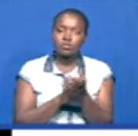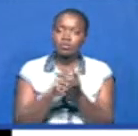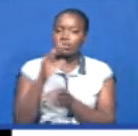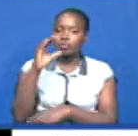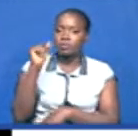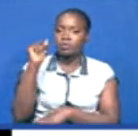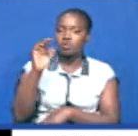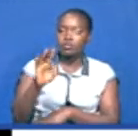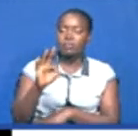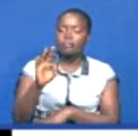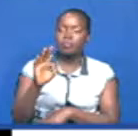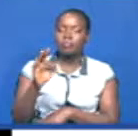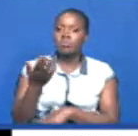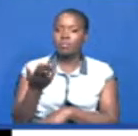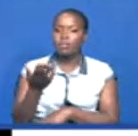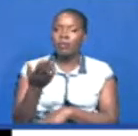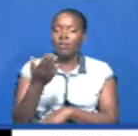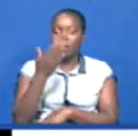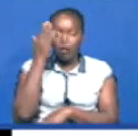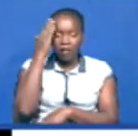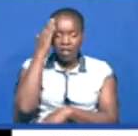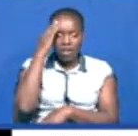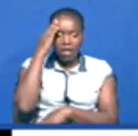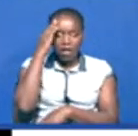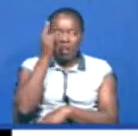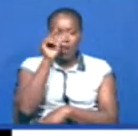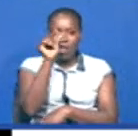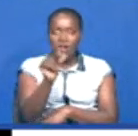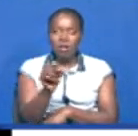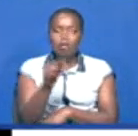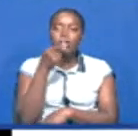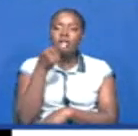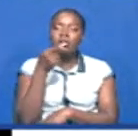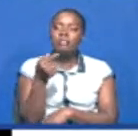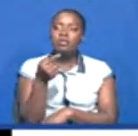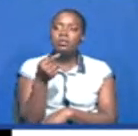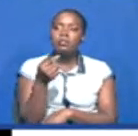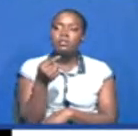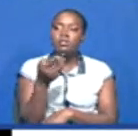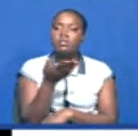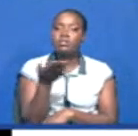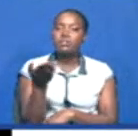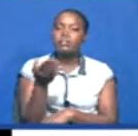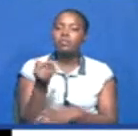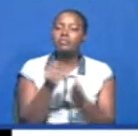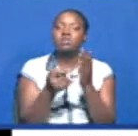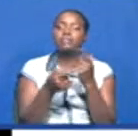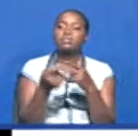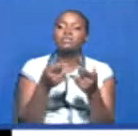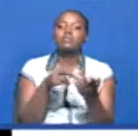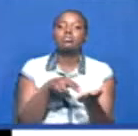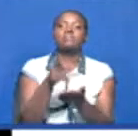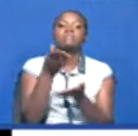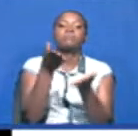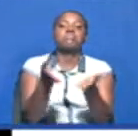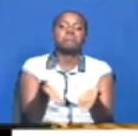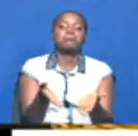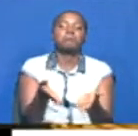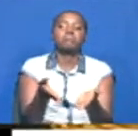and I know one person can say, this fellow just came to walk here and the